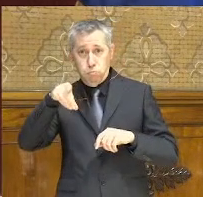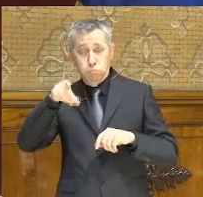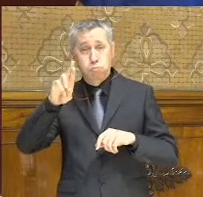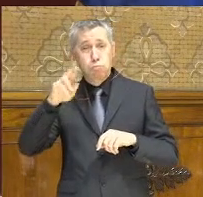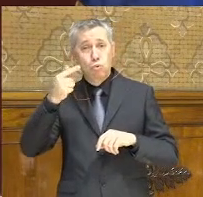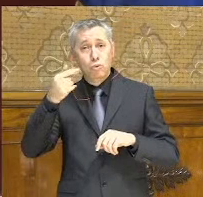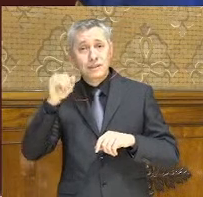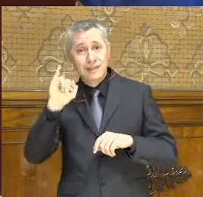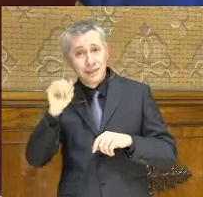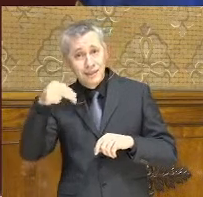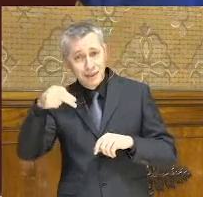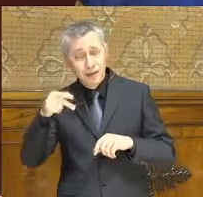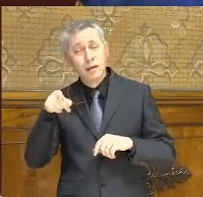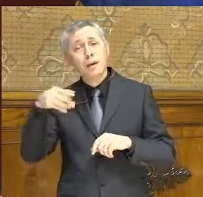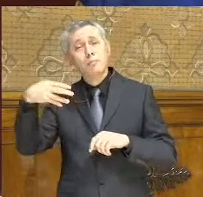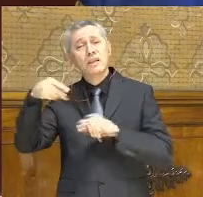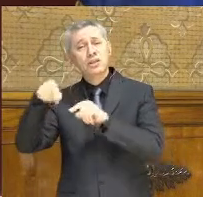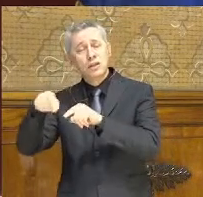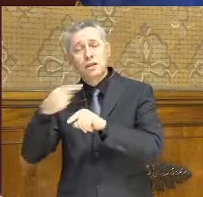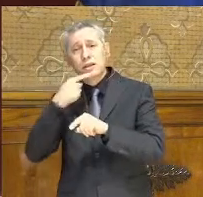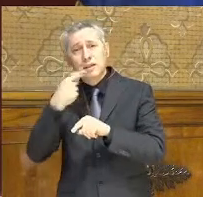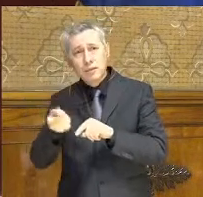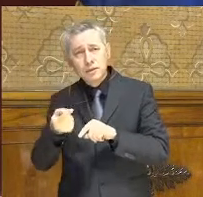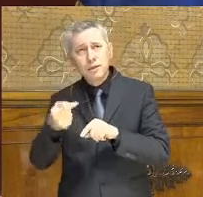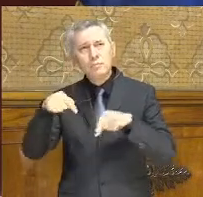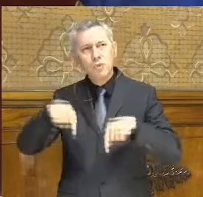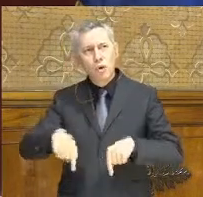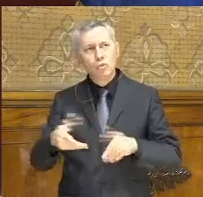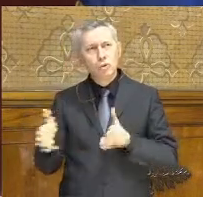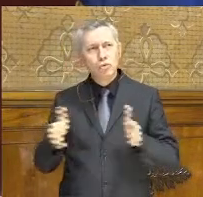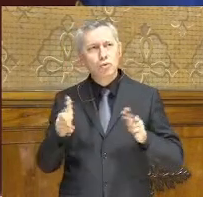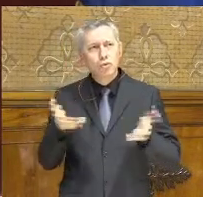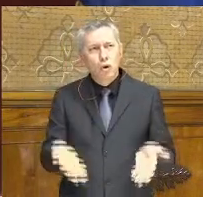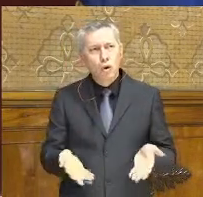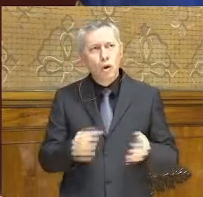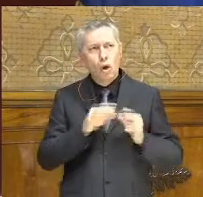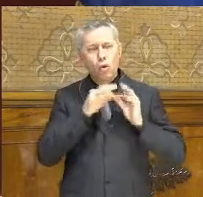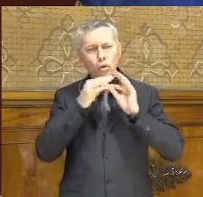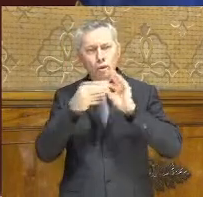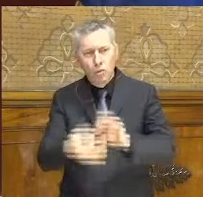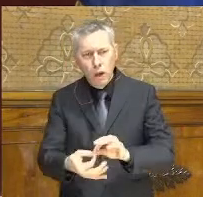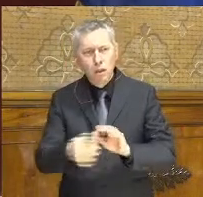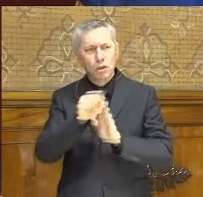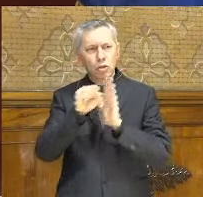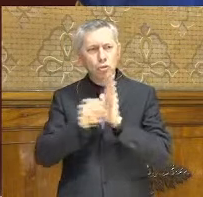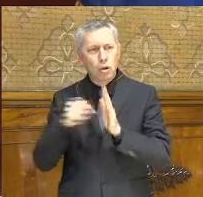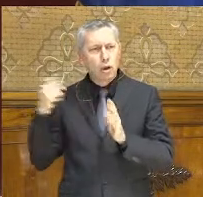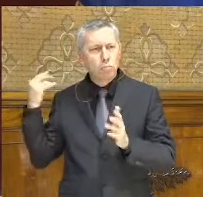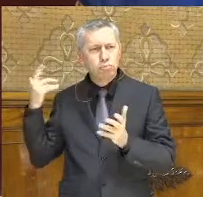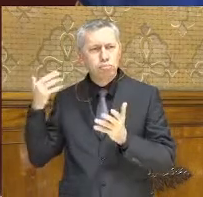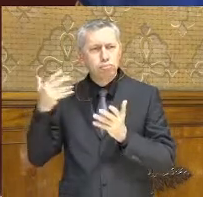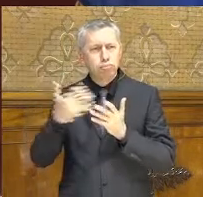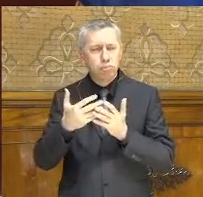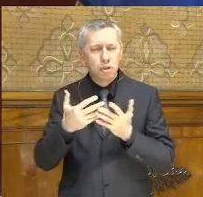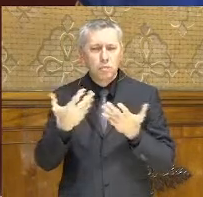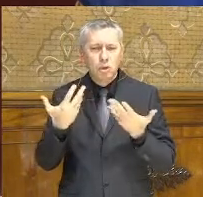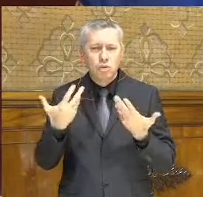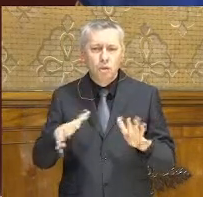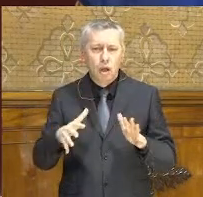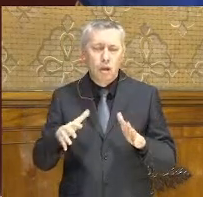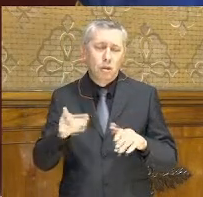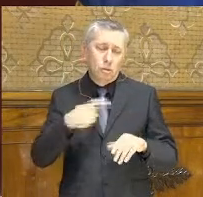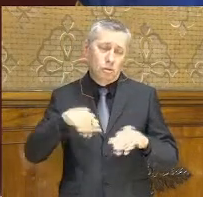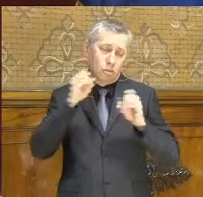he questions the history of the present. The full consequences of this are beyond the scope of